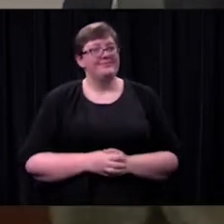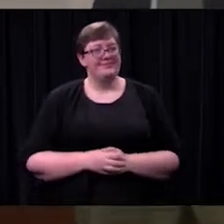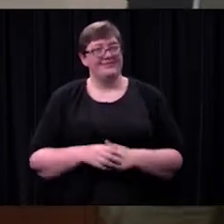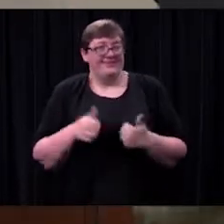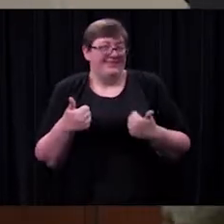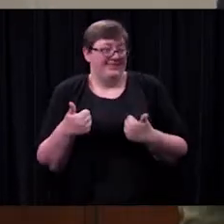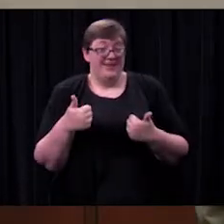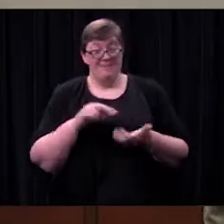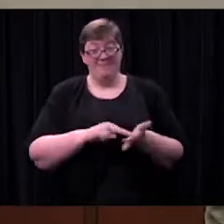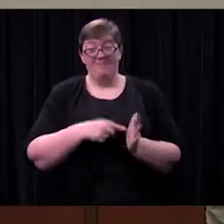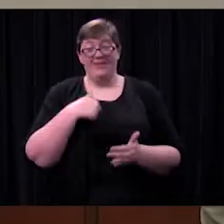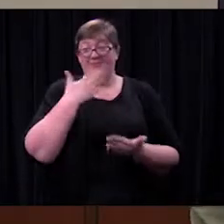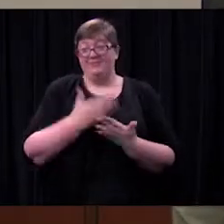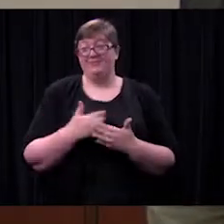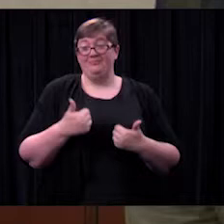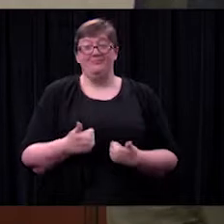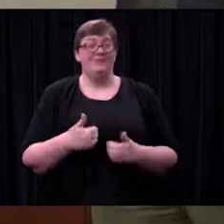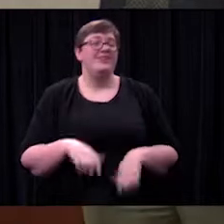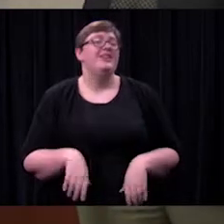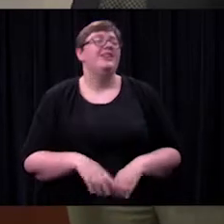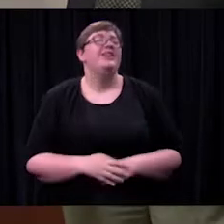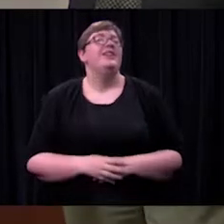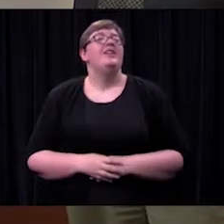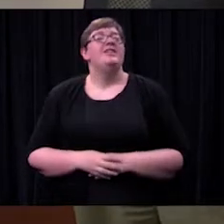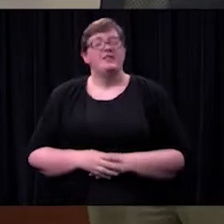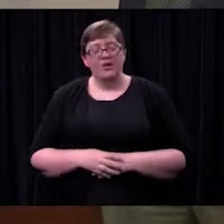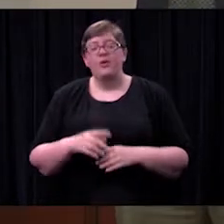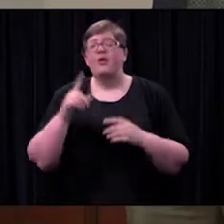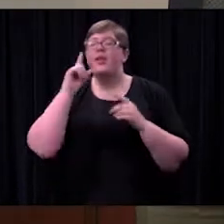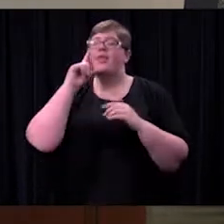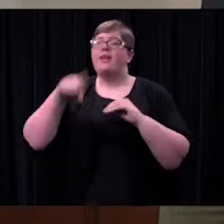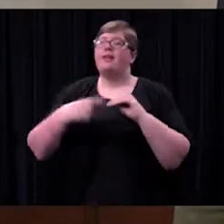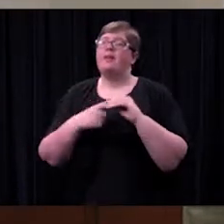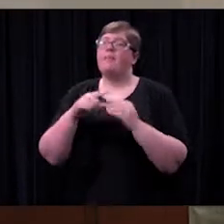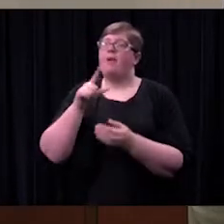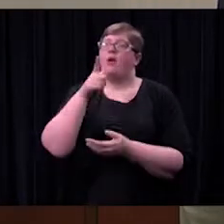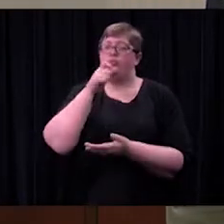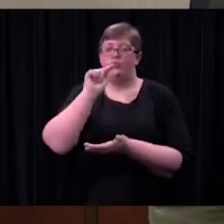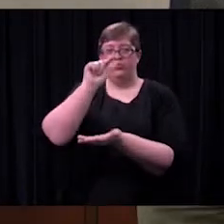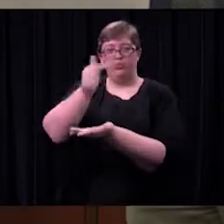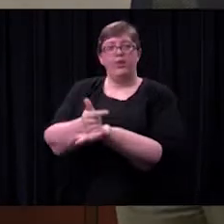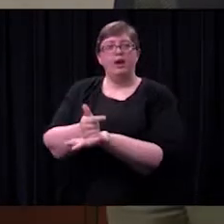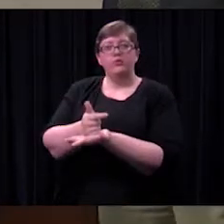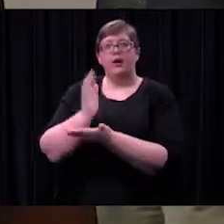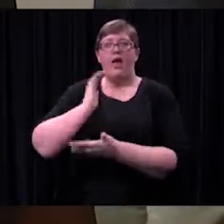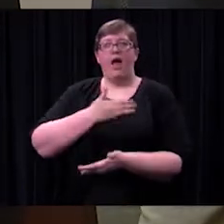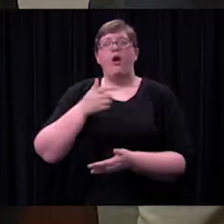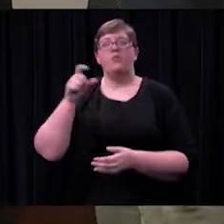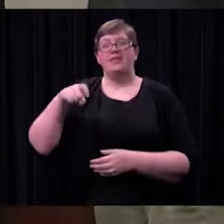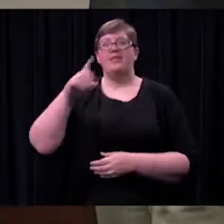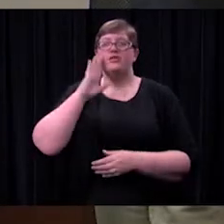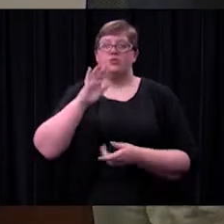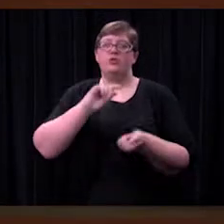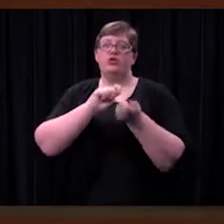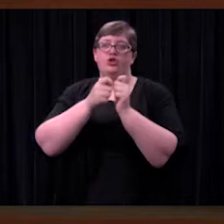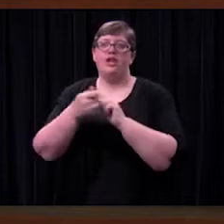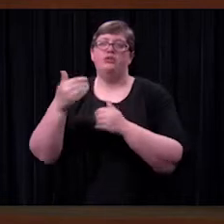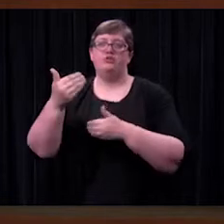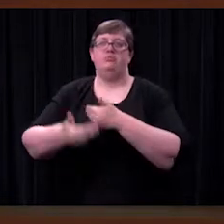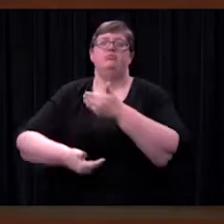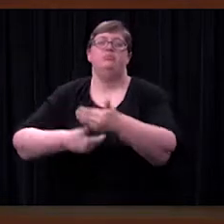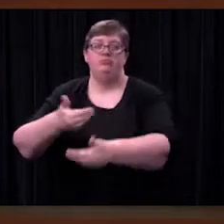job, think Alex. about, as we think about the portrait of a graduate, our needs are going to change as we progress along that continuum.